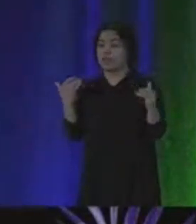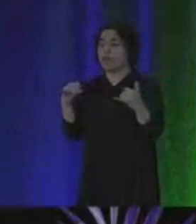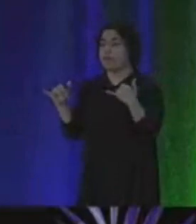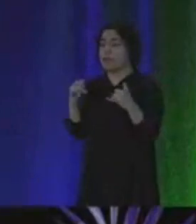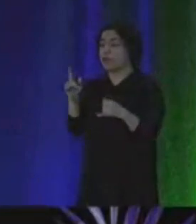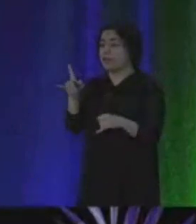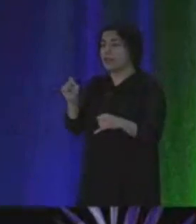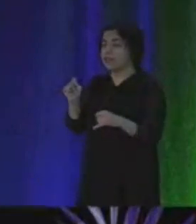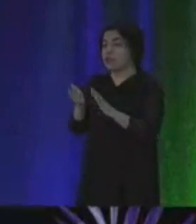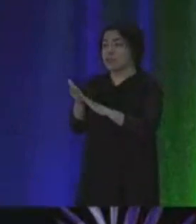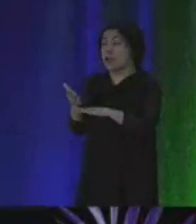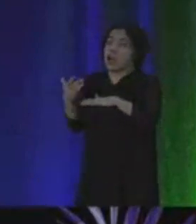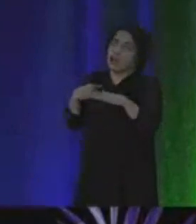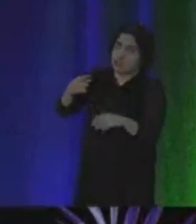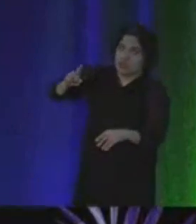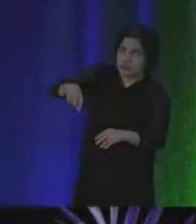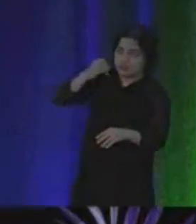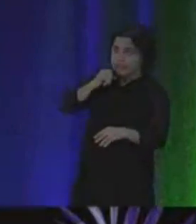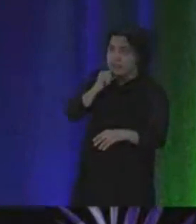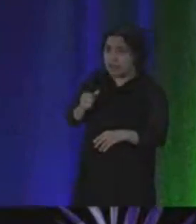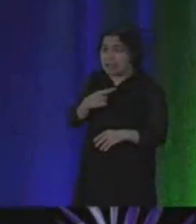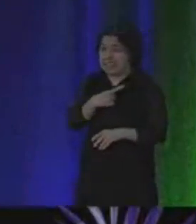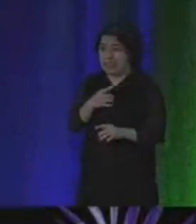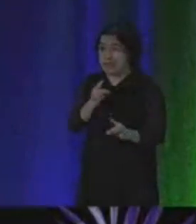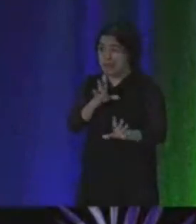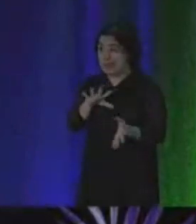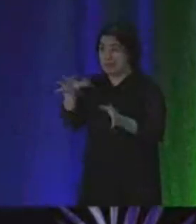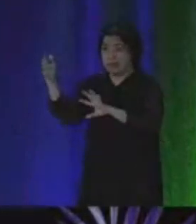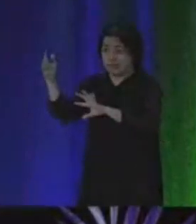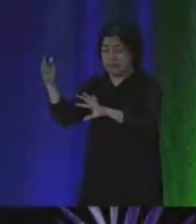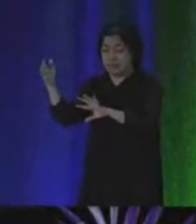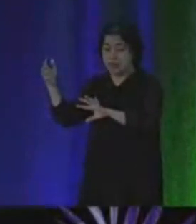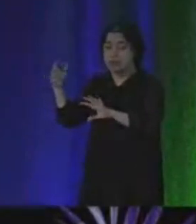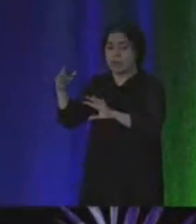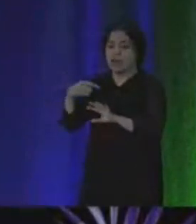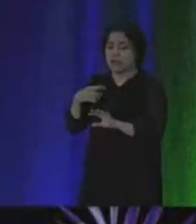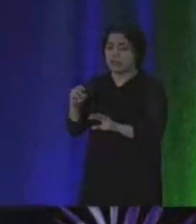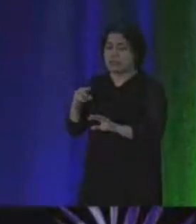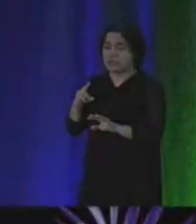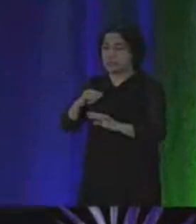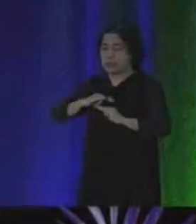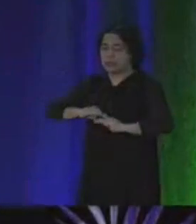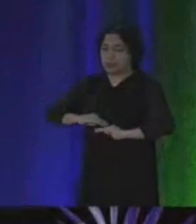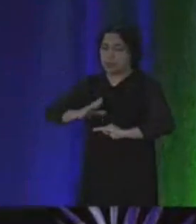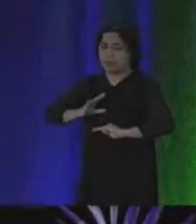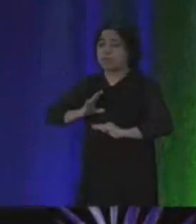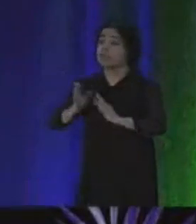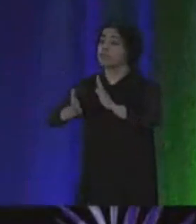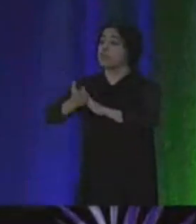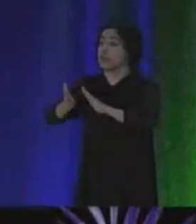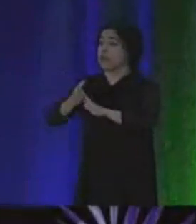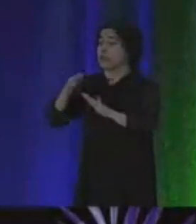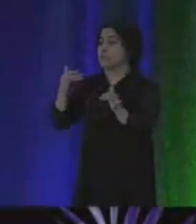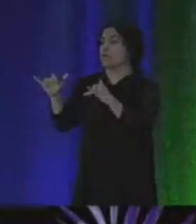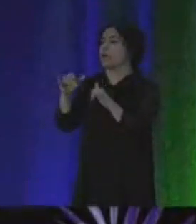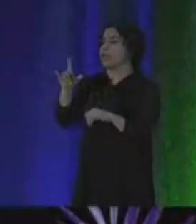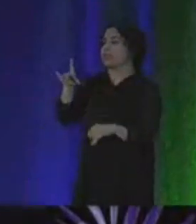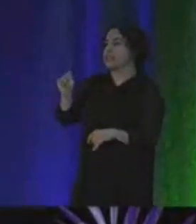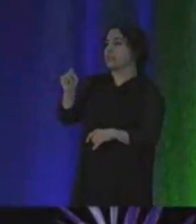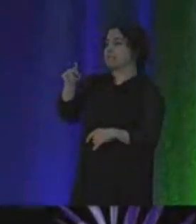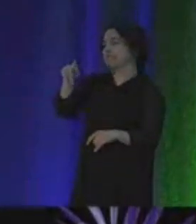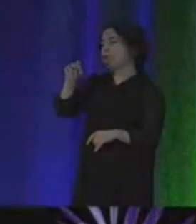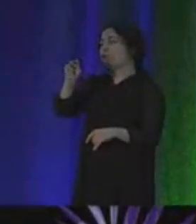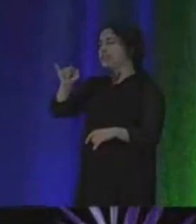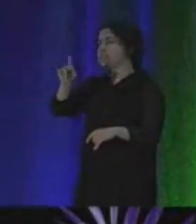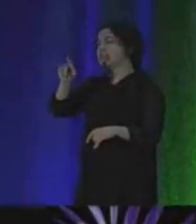or at least I should. If I don't, this is going to be bad. No, I do. Okay, so I have that running. And in your network